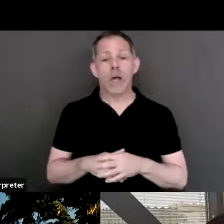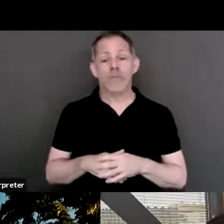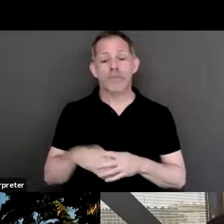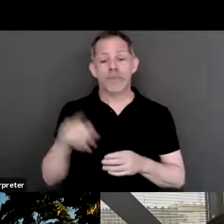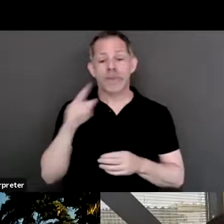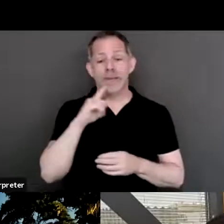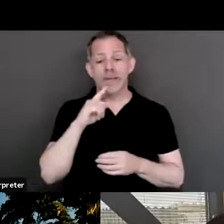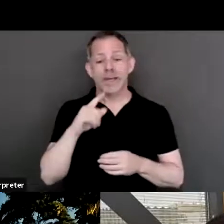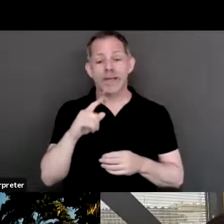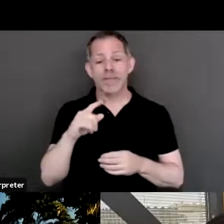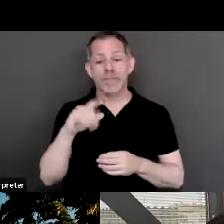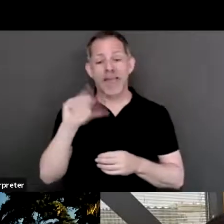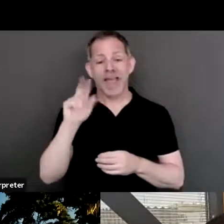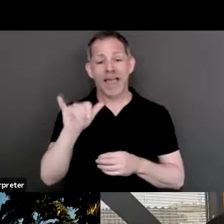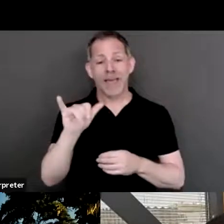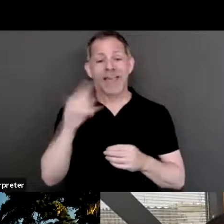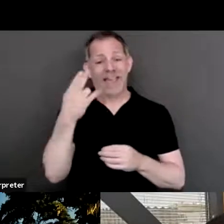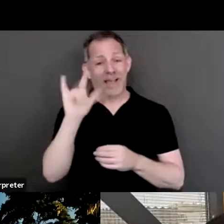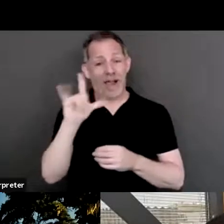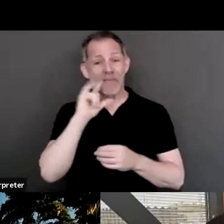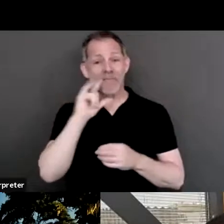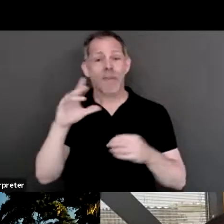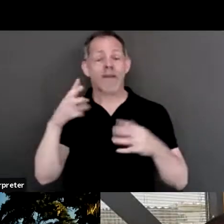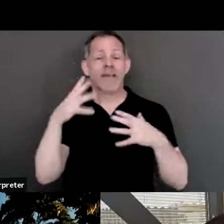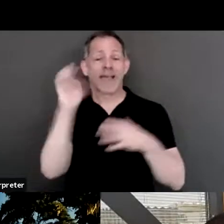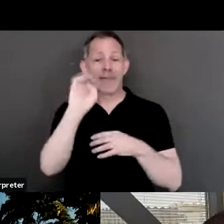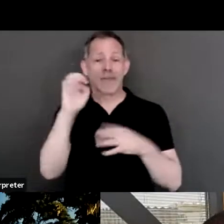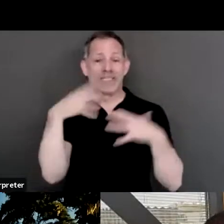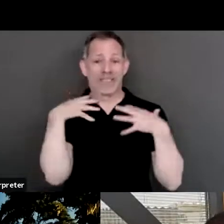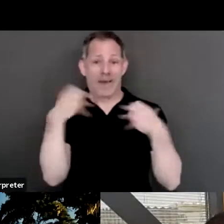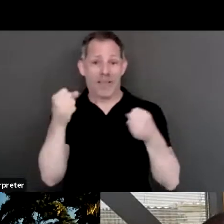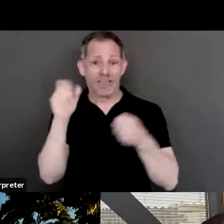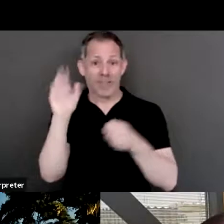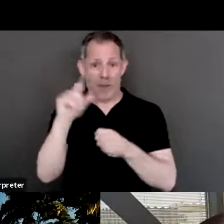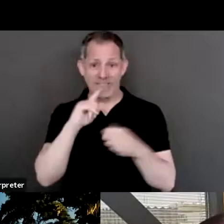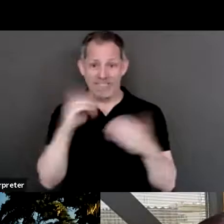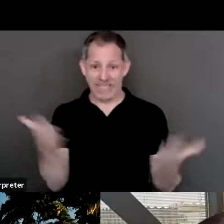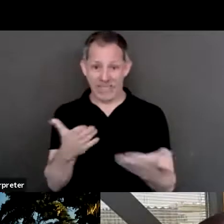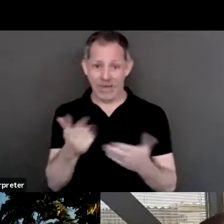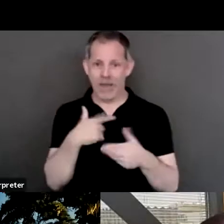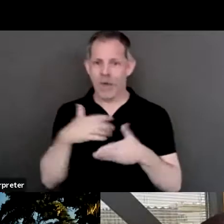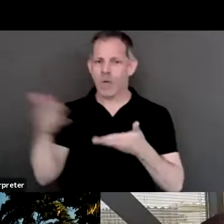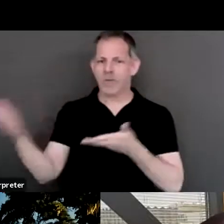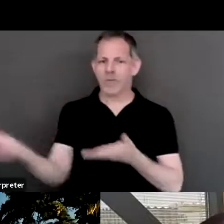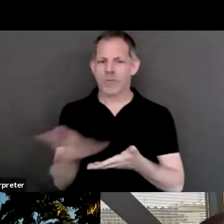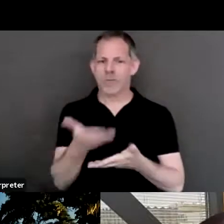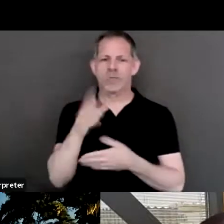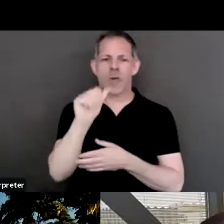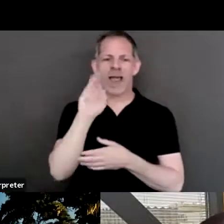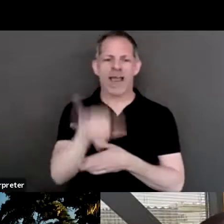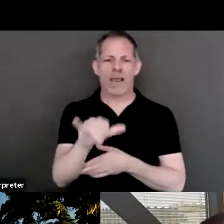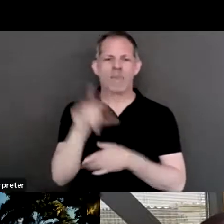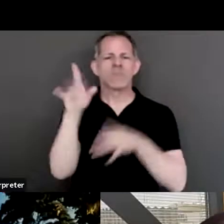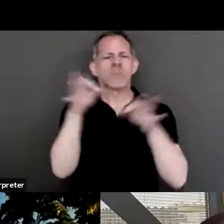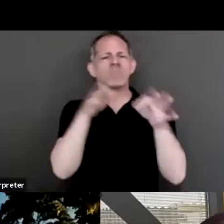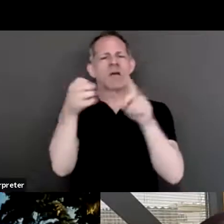COVID pandemic response. And so with that, I'll turn it over to her to give more details on the human services aspect.